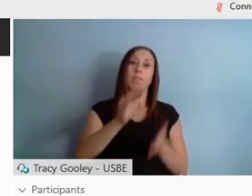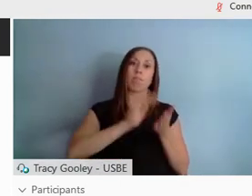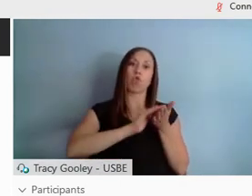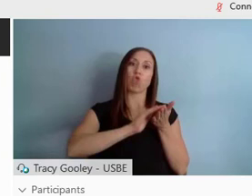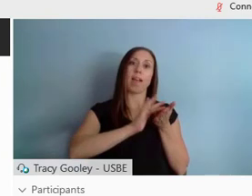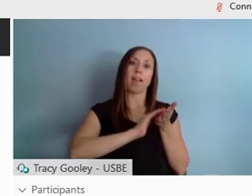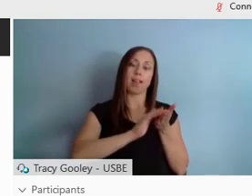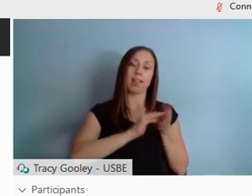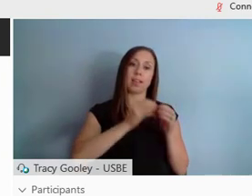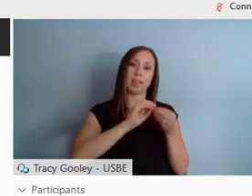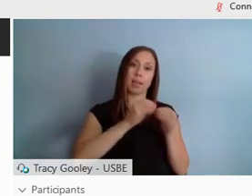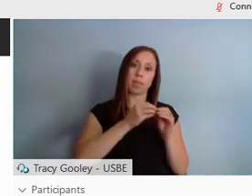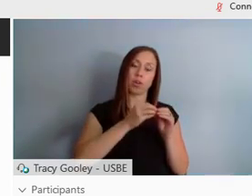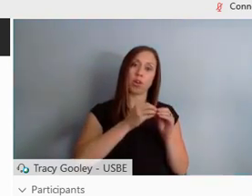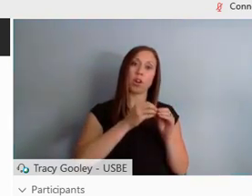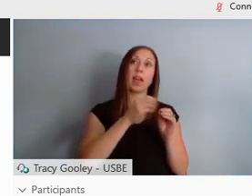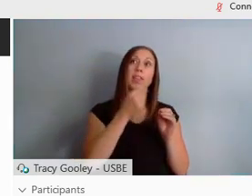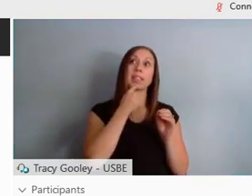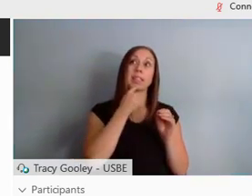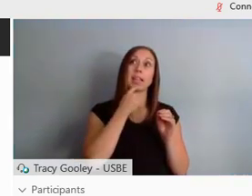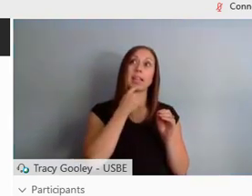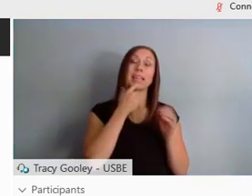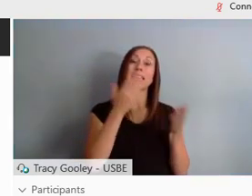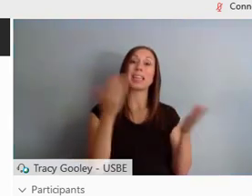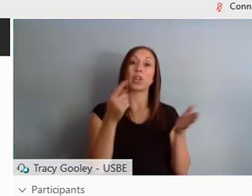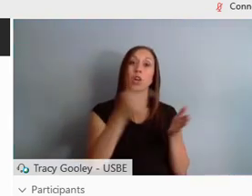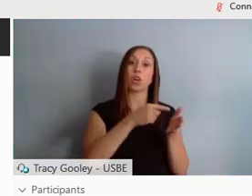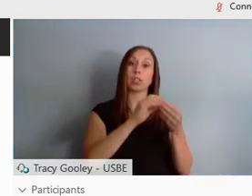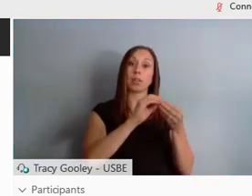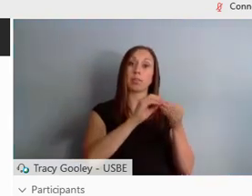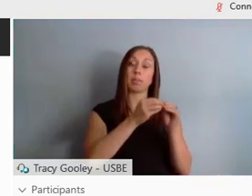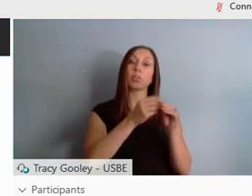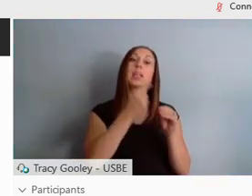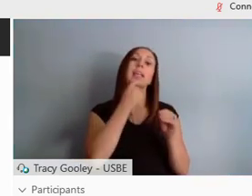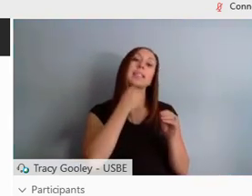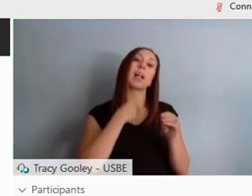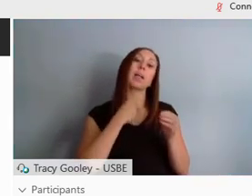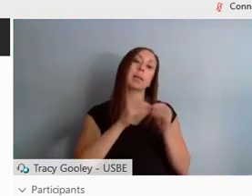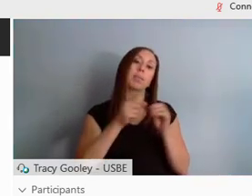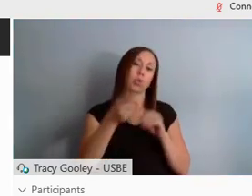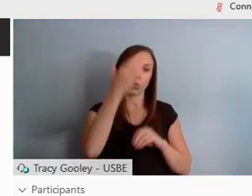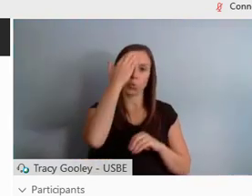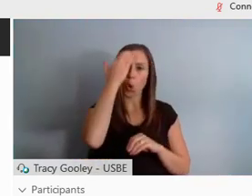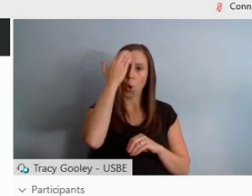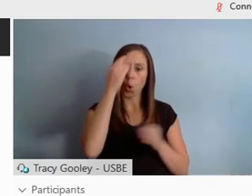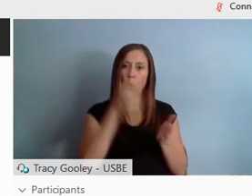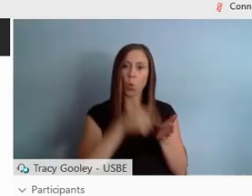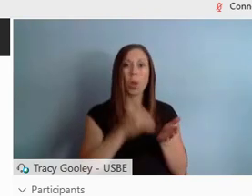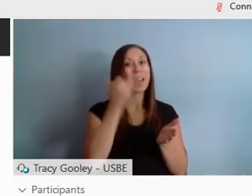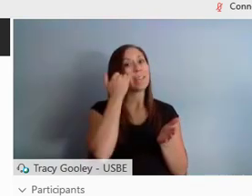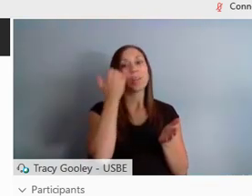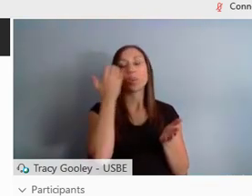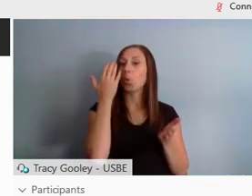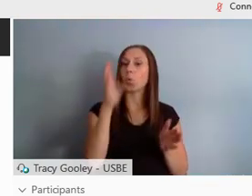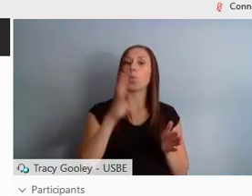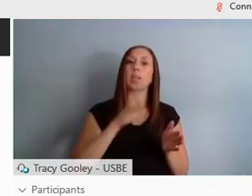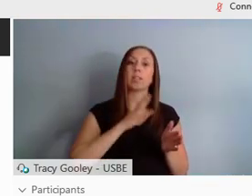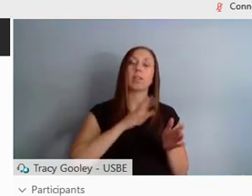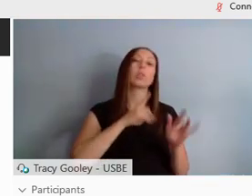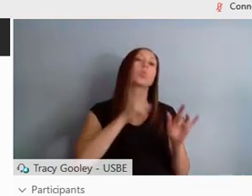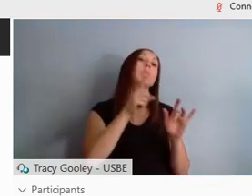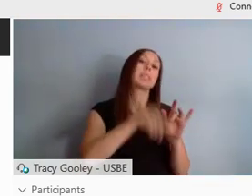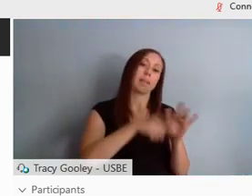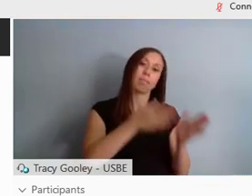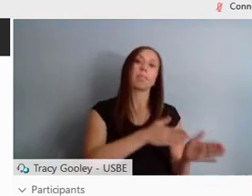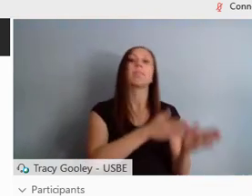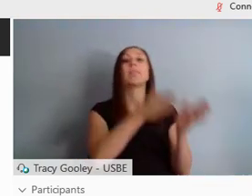sheet, and the directive from the teacher will be, here are some numbers, tell me the numbers you know. If you don't know a number, skip it and